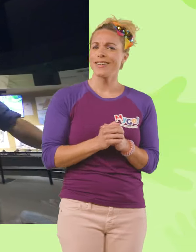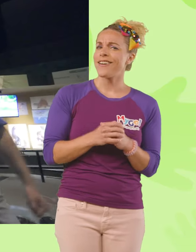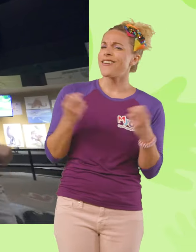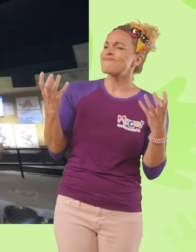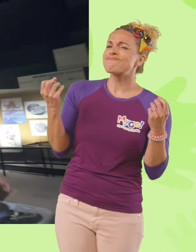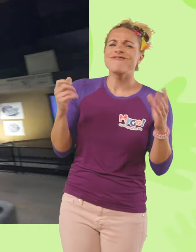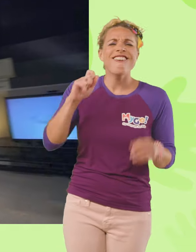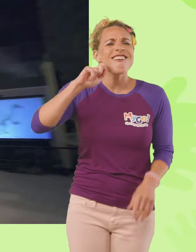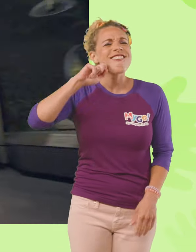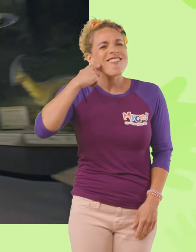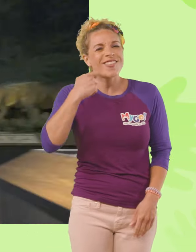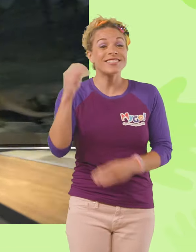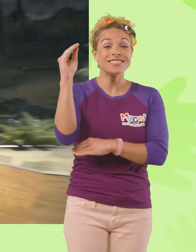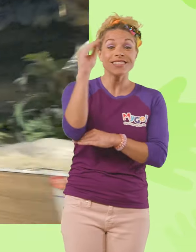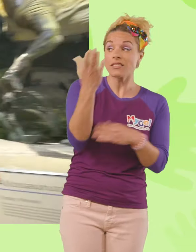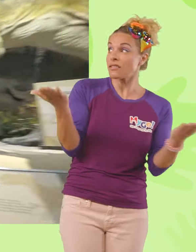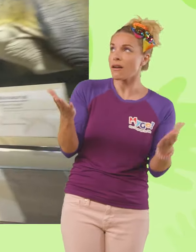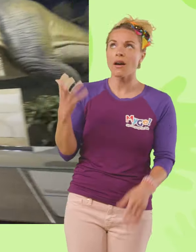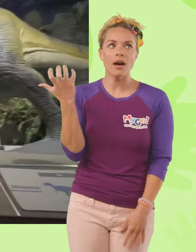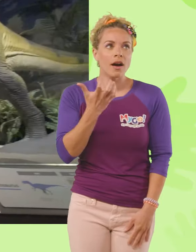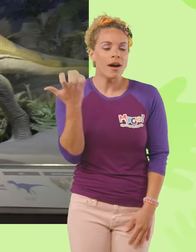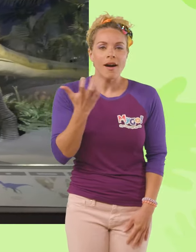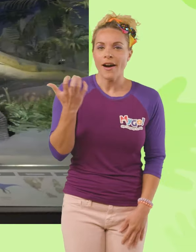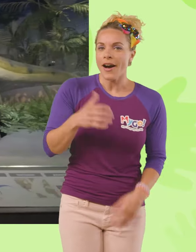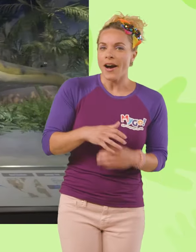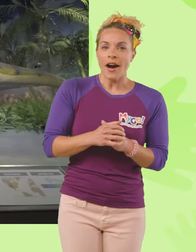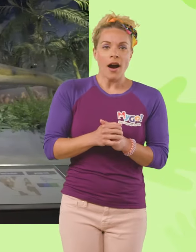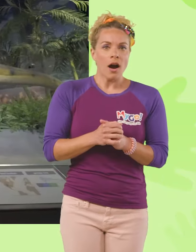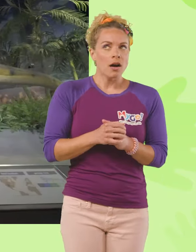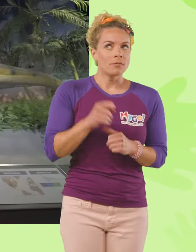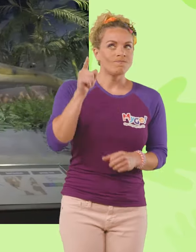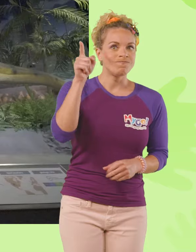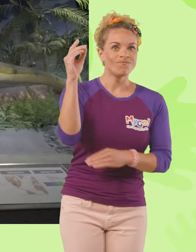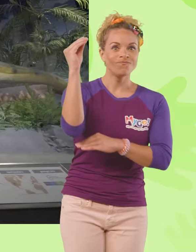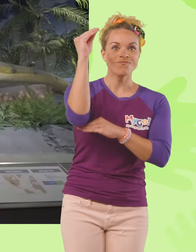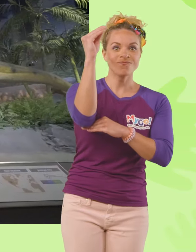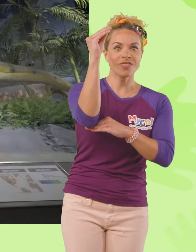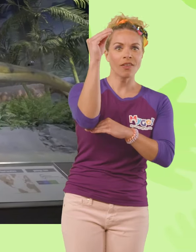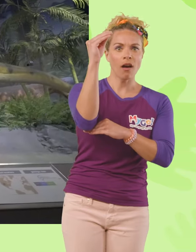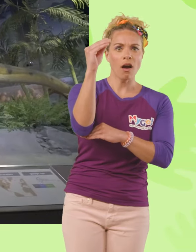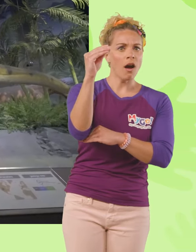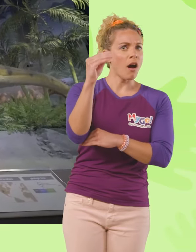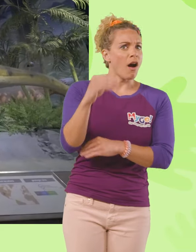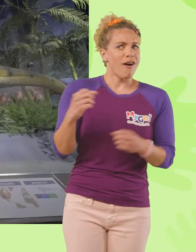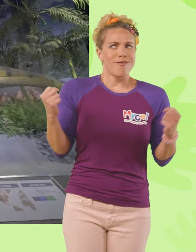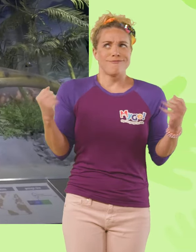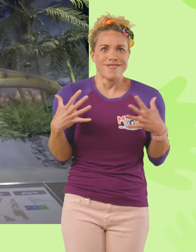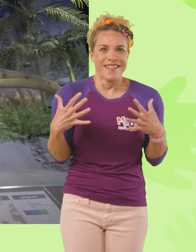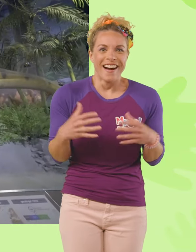So many cool dinosaurs in here. Whoa! This dinosaur is so